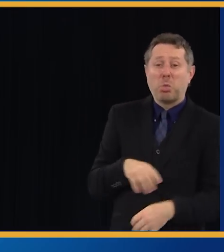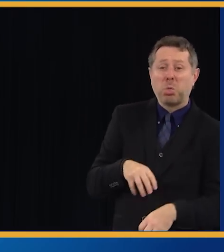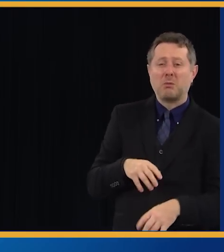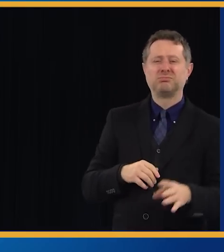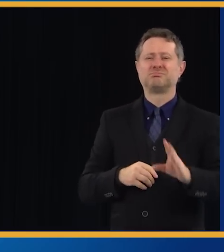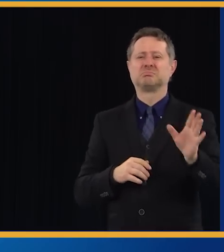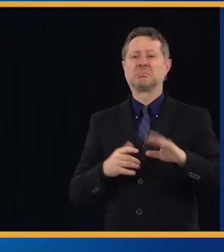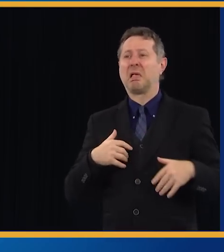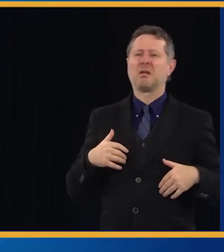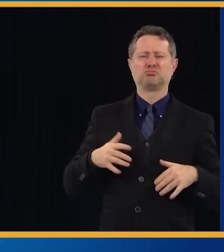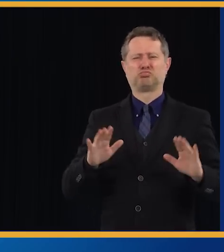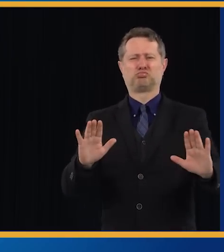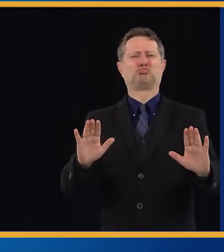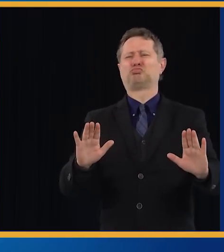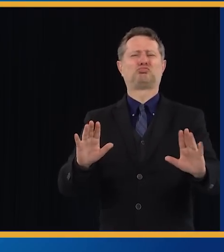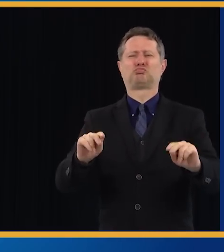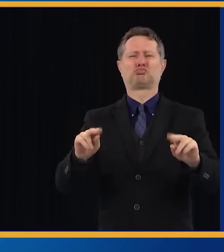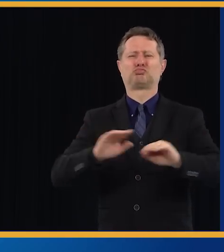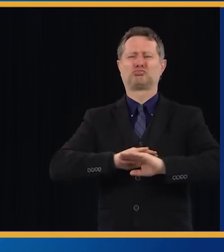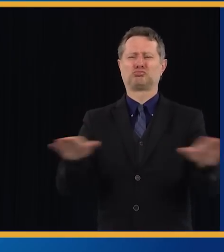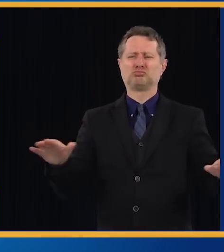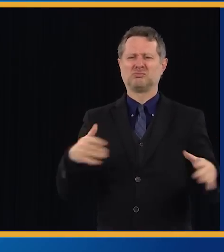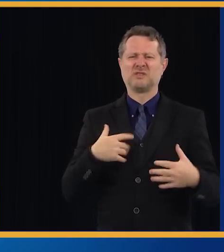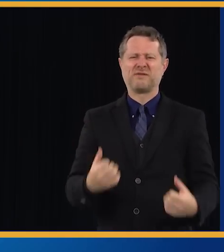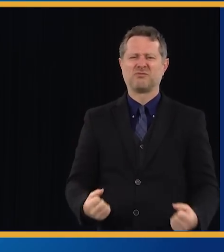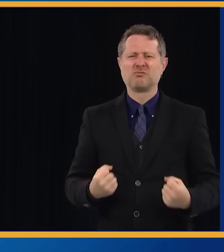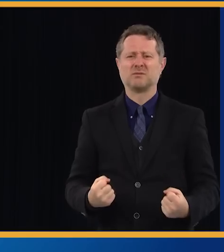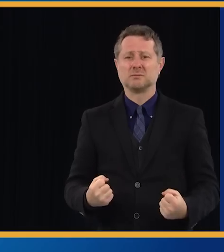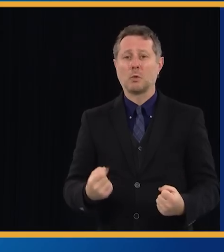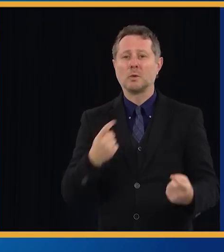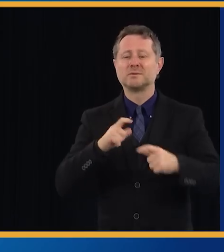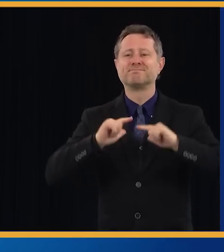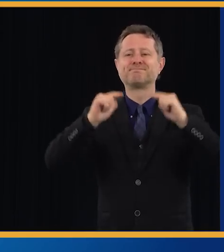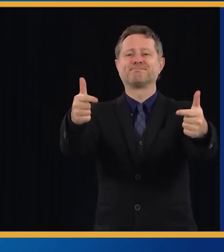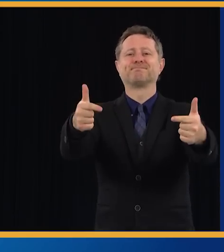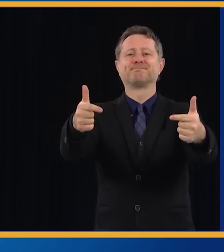and New Yorkers are that strong. Questions? Governor, we're seeing over 1,100